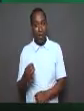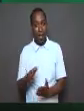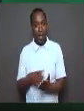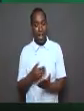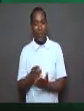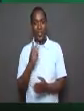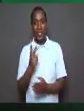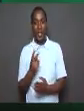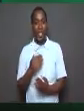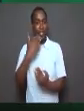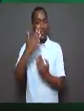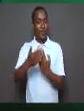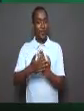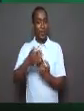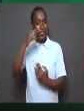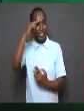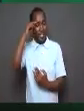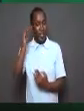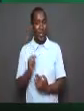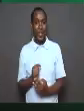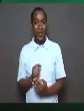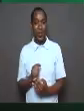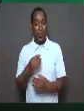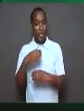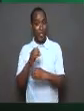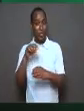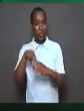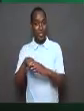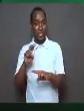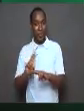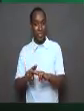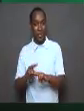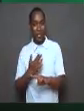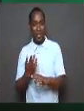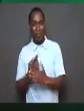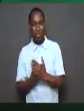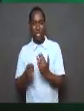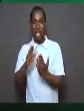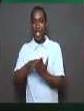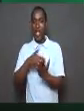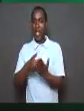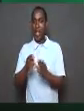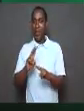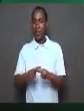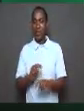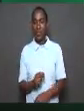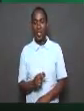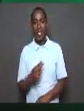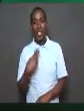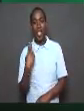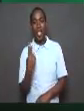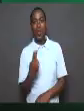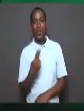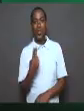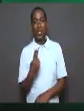dark and only the specimen is illuminated. This is useful for